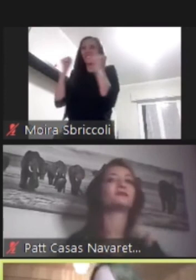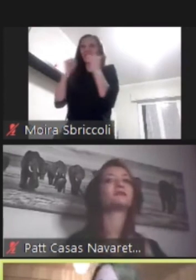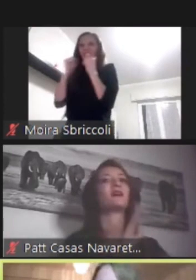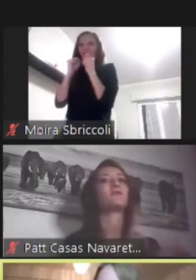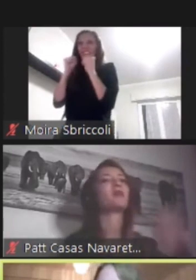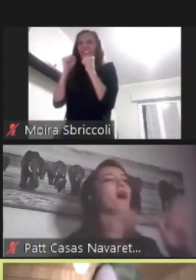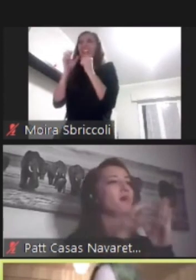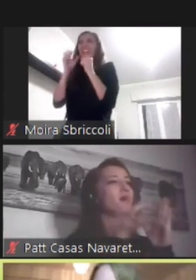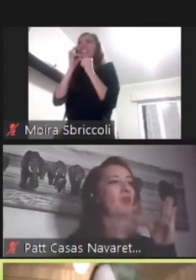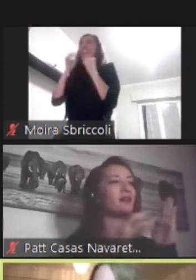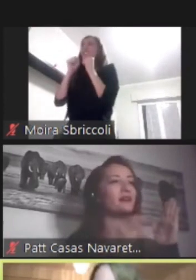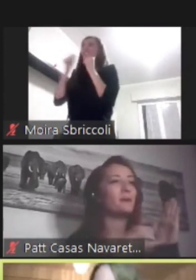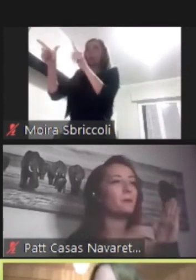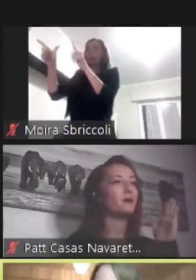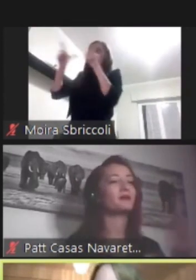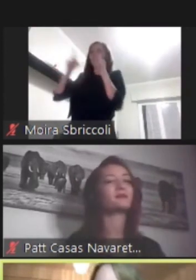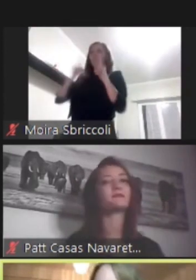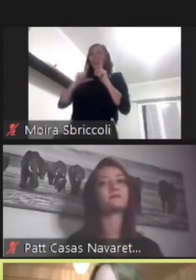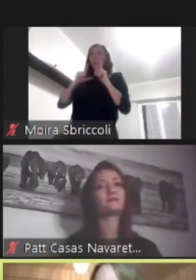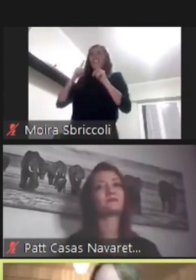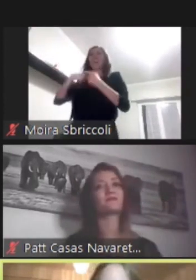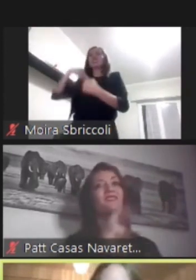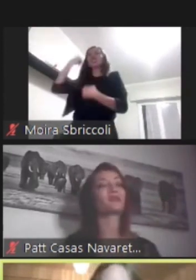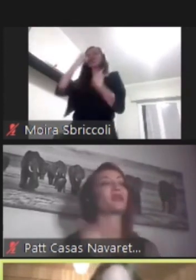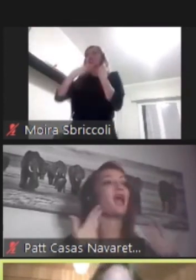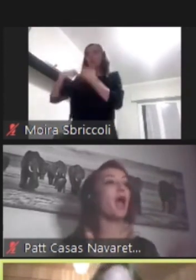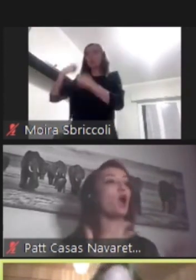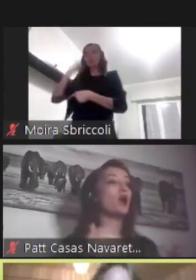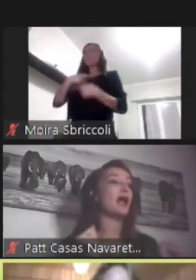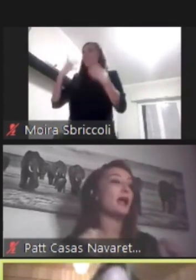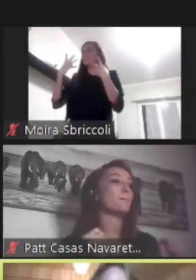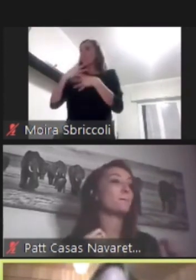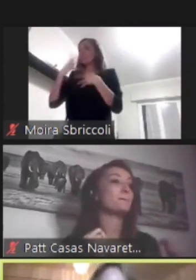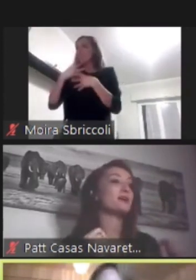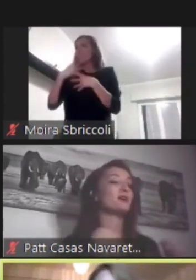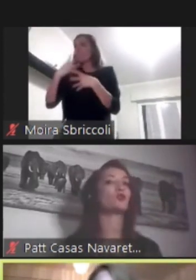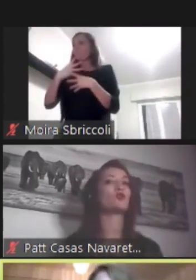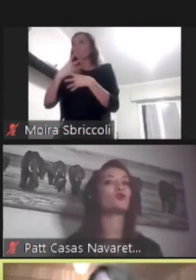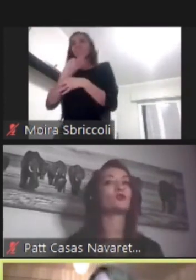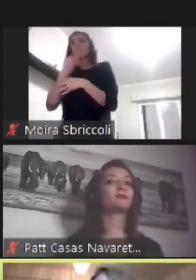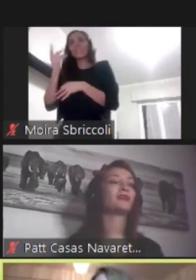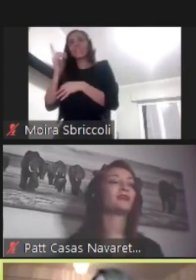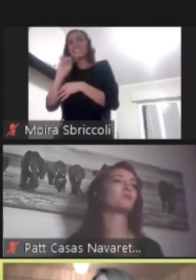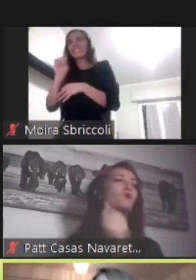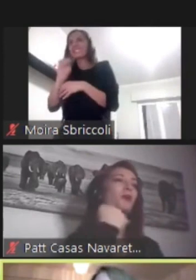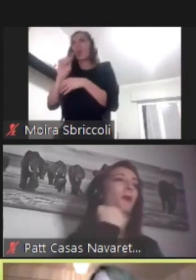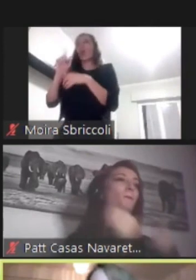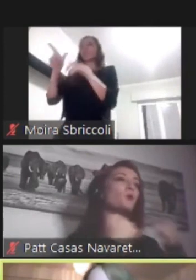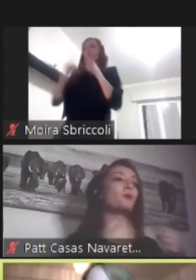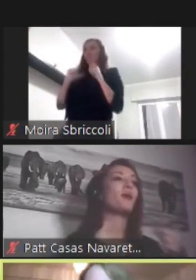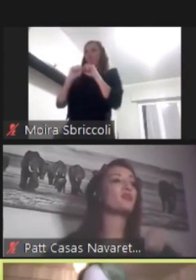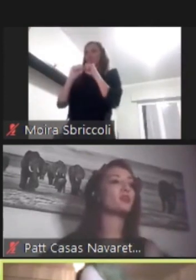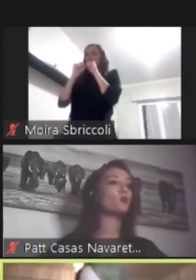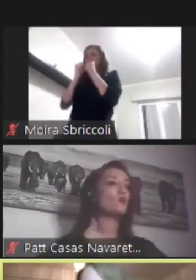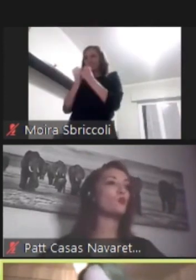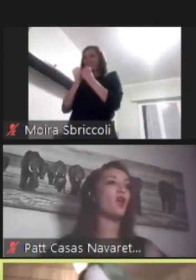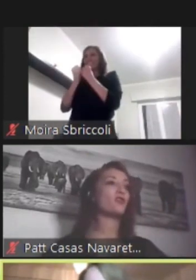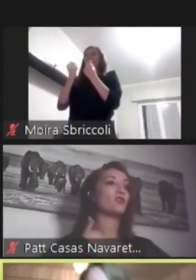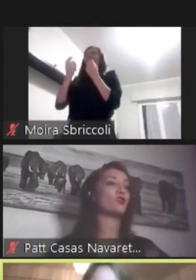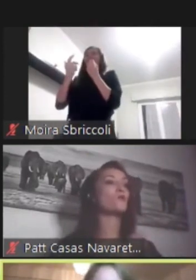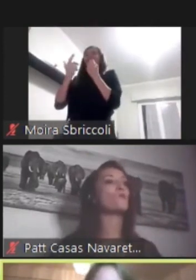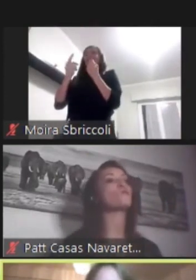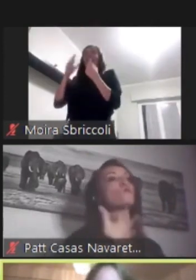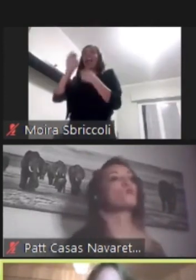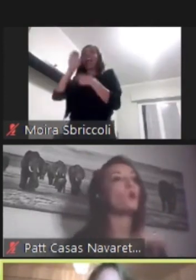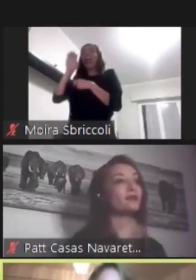cold, again, Elite can really help boost the circulation. And not only that, red clover is just